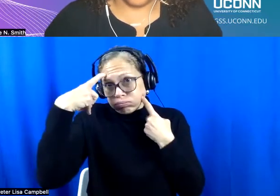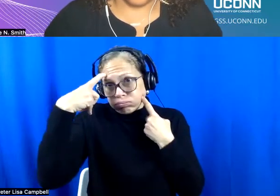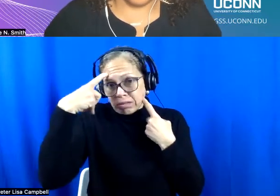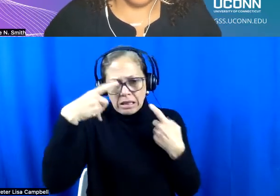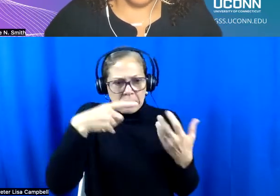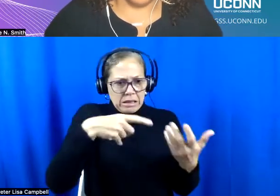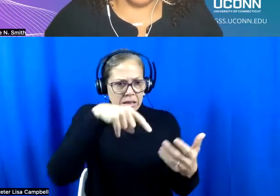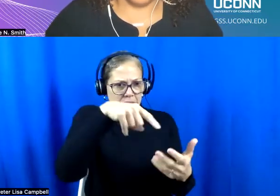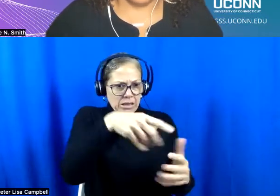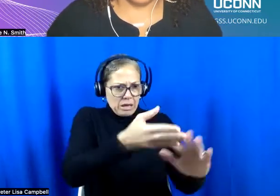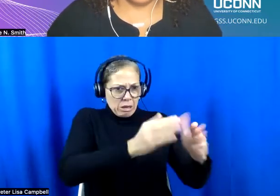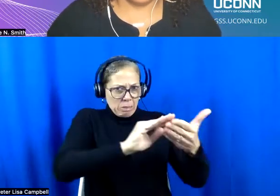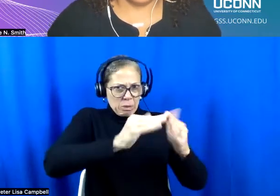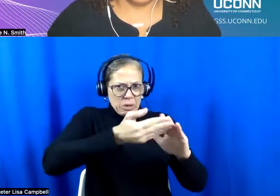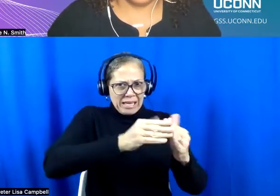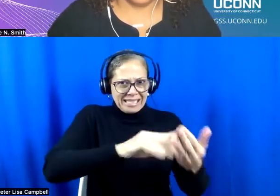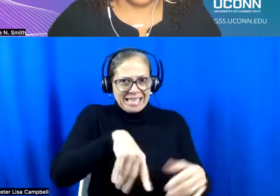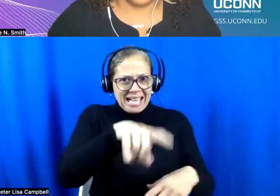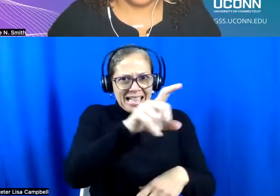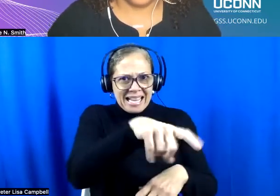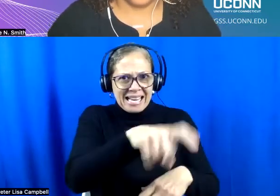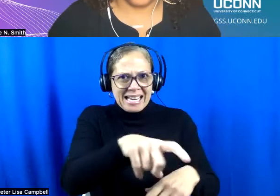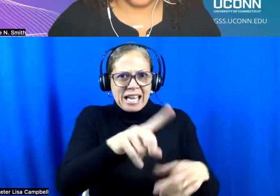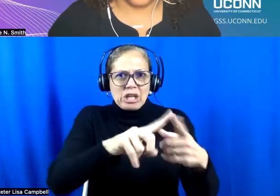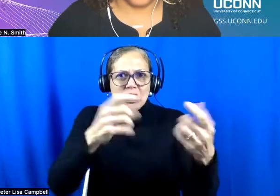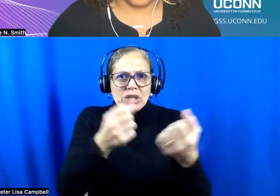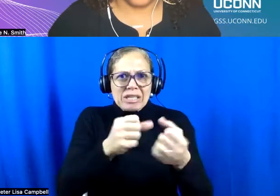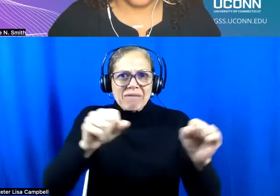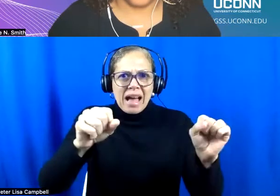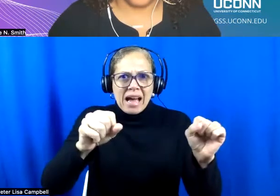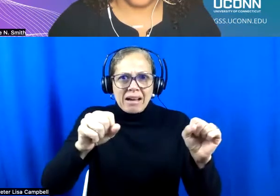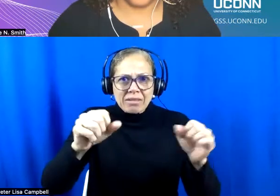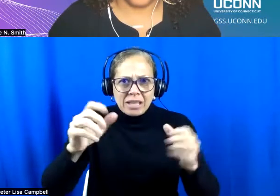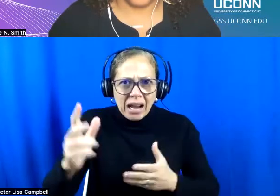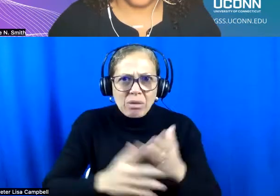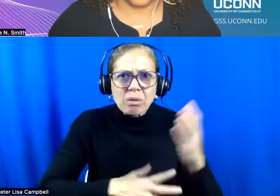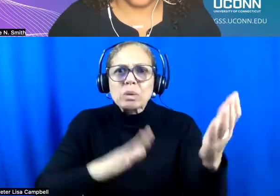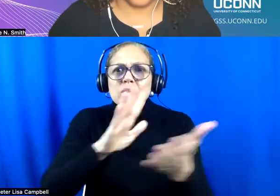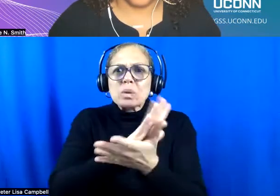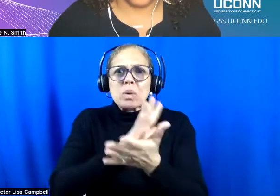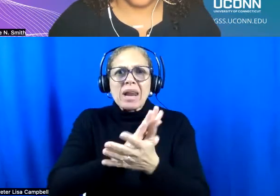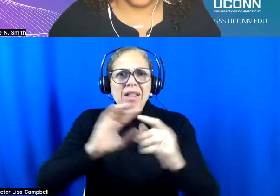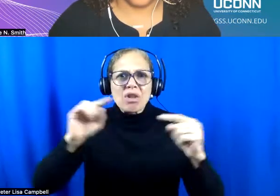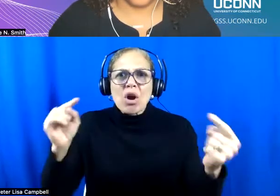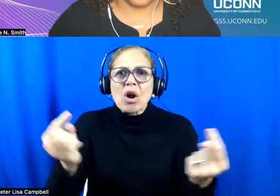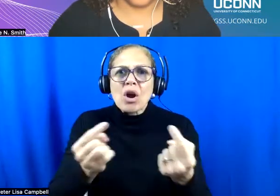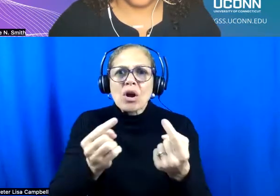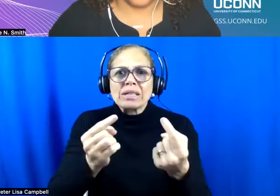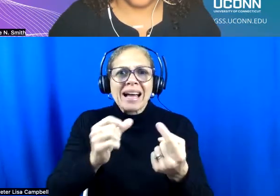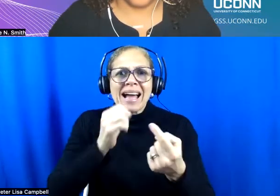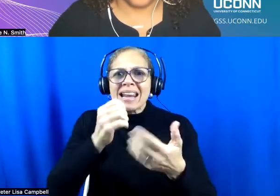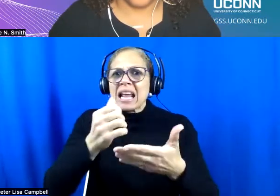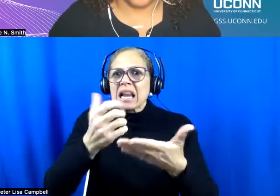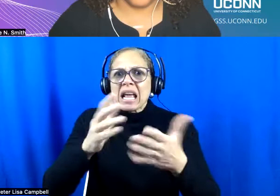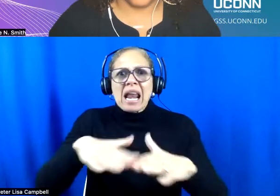community that they need to survive to get through school. They've been harmed, and where do they go? They didn't get help when they